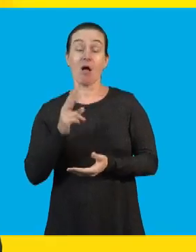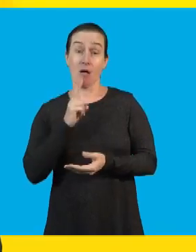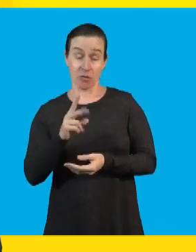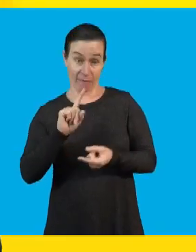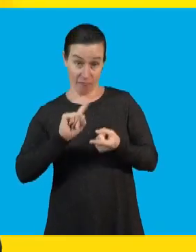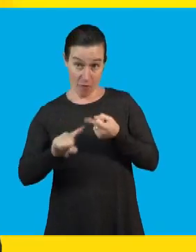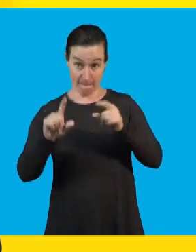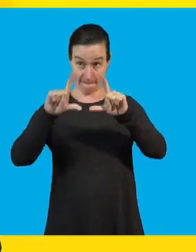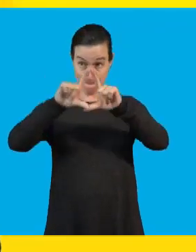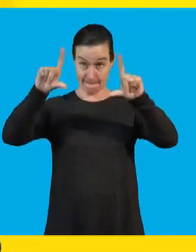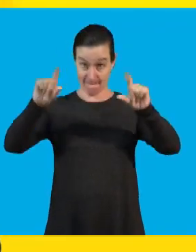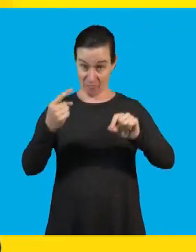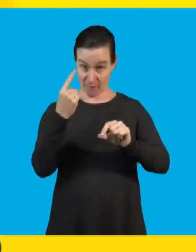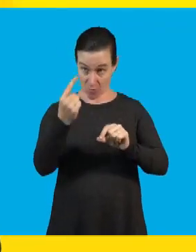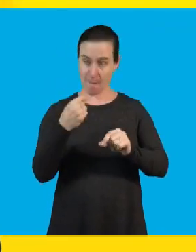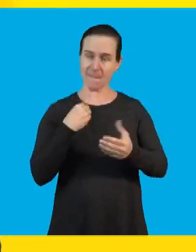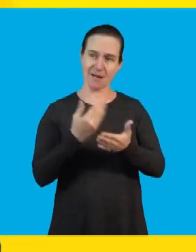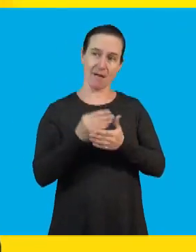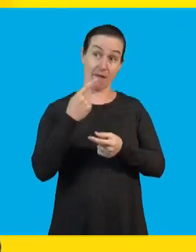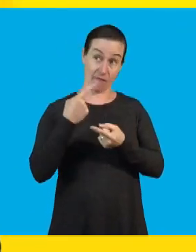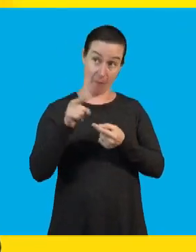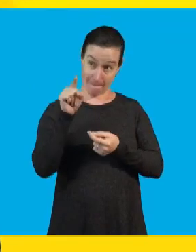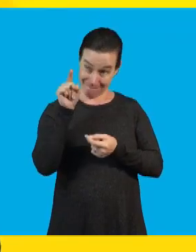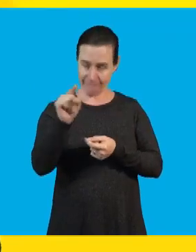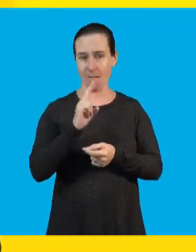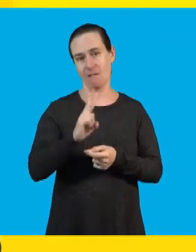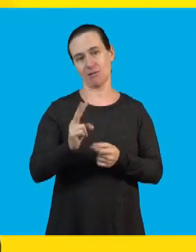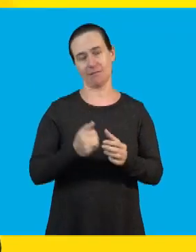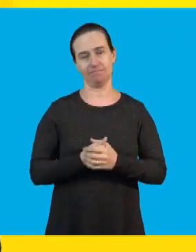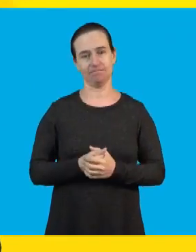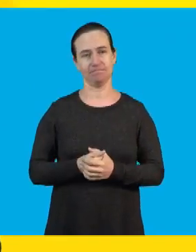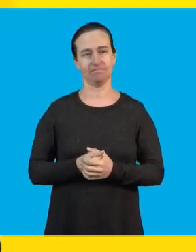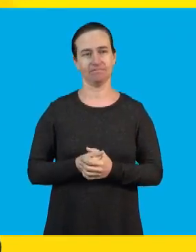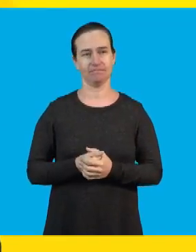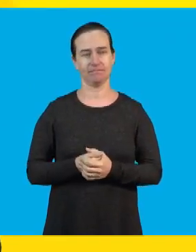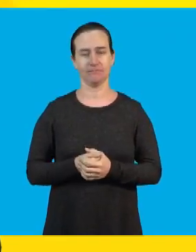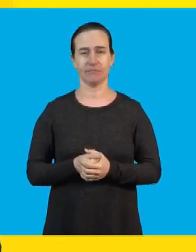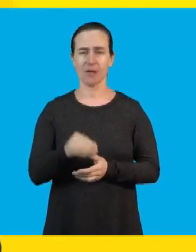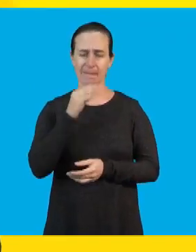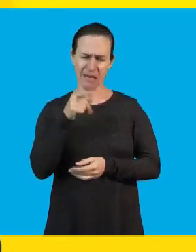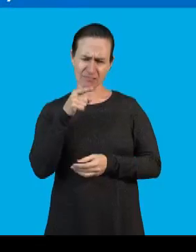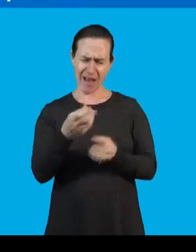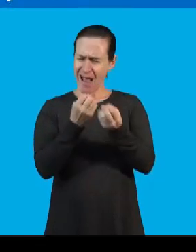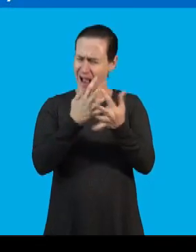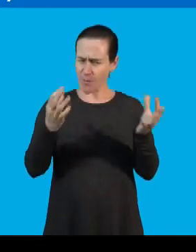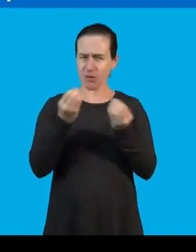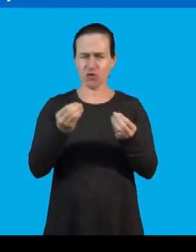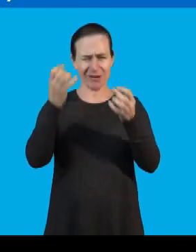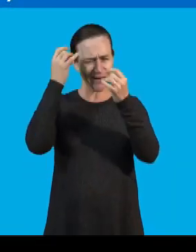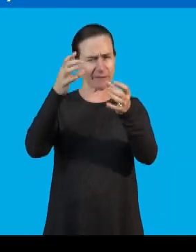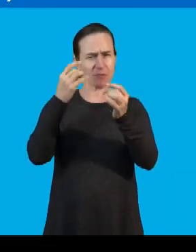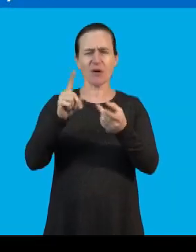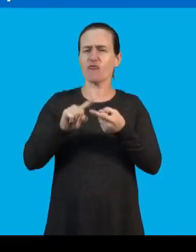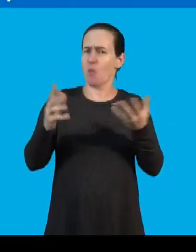Remember, you can answer from where you have referenced it in the text, okay? So it